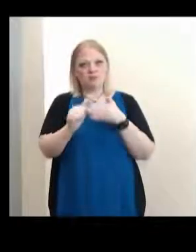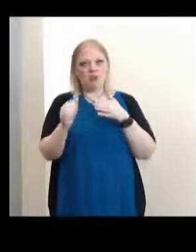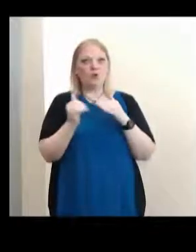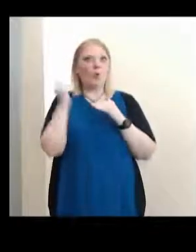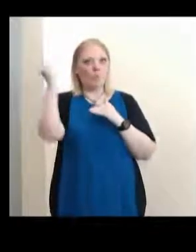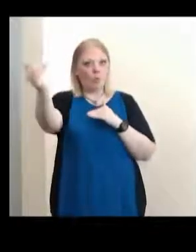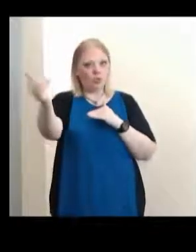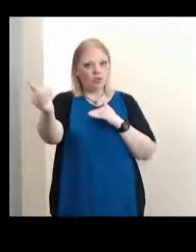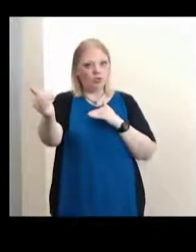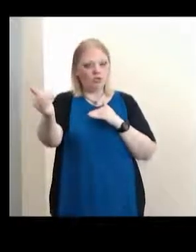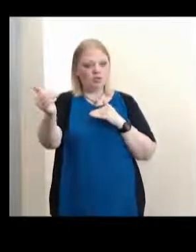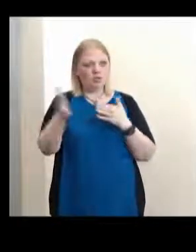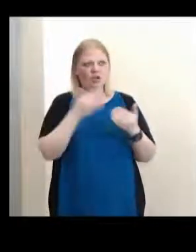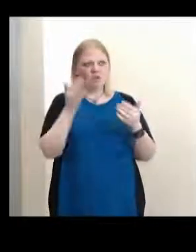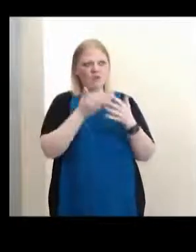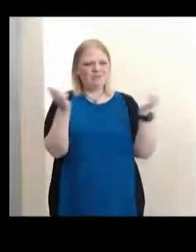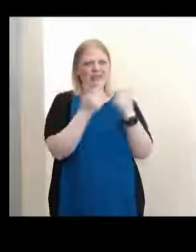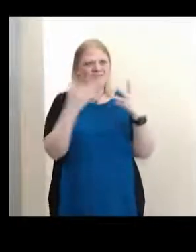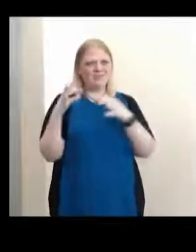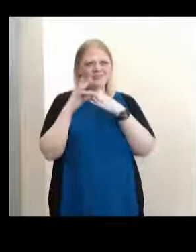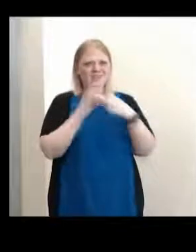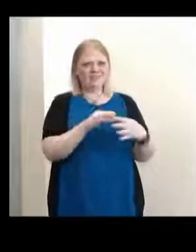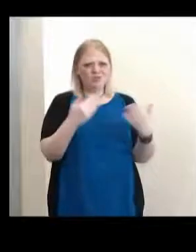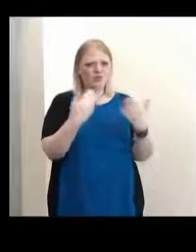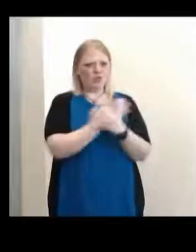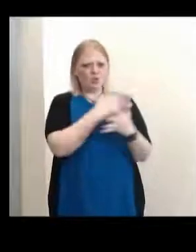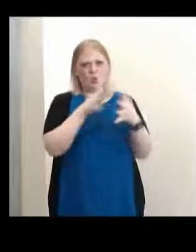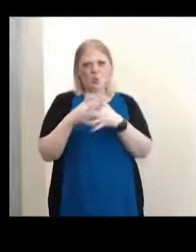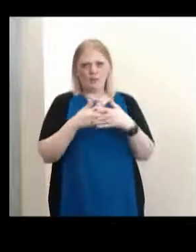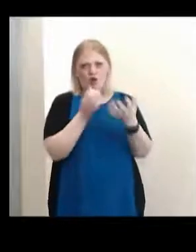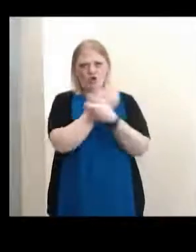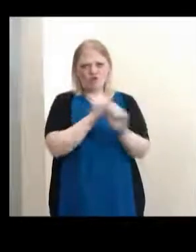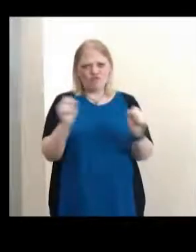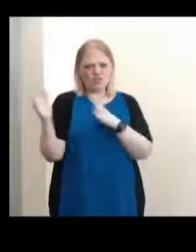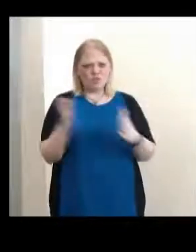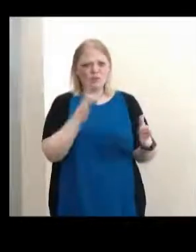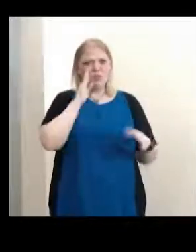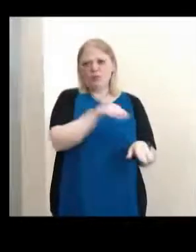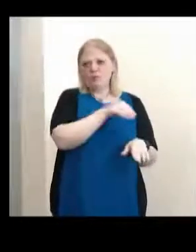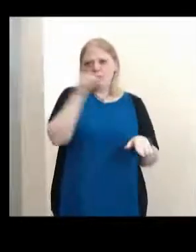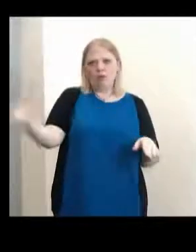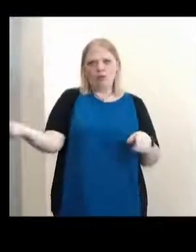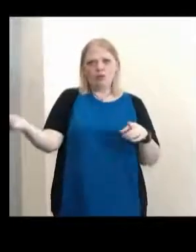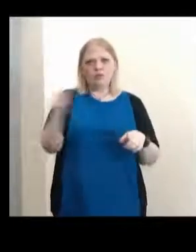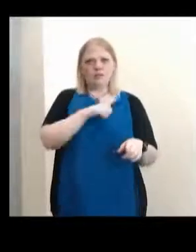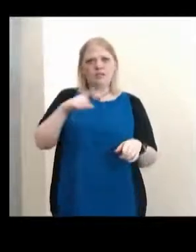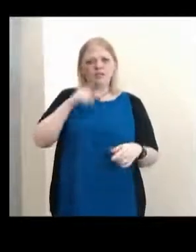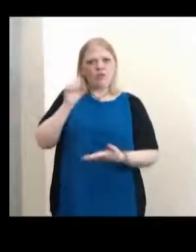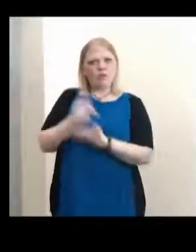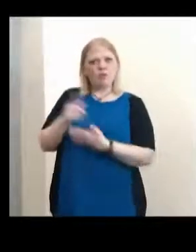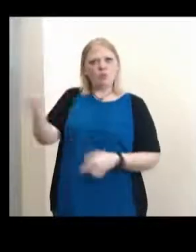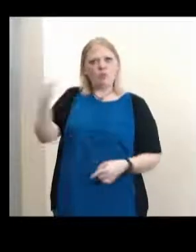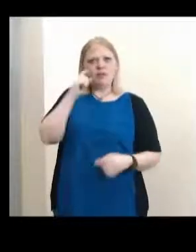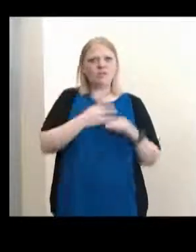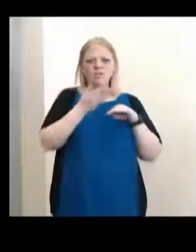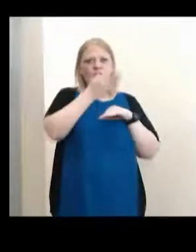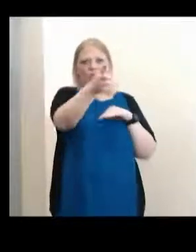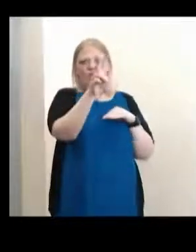more. And almost everything with regards to the New American Rescue Plan is going to go over to the legislature for their approval because it's going to be more